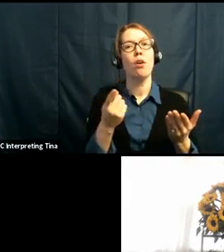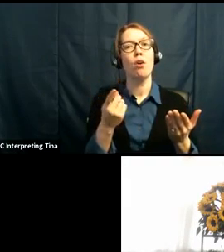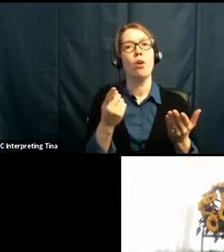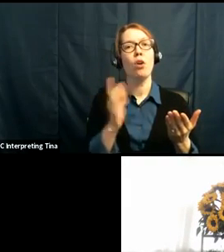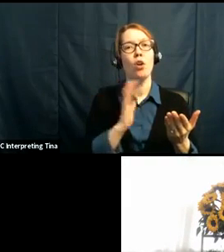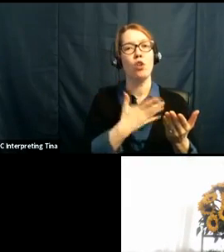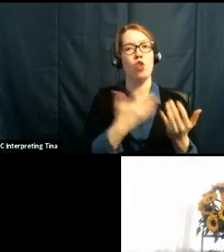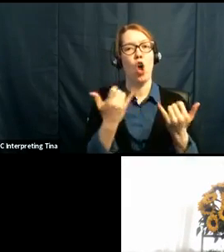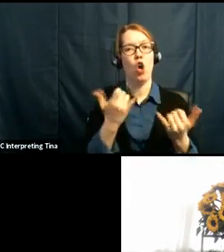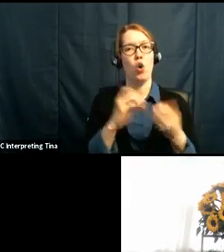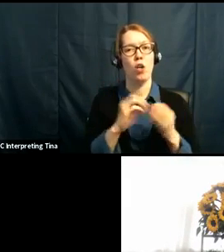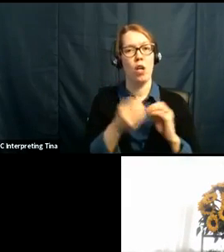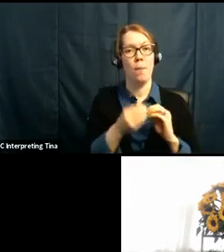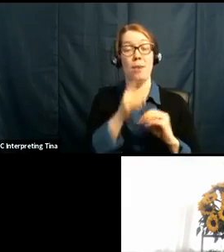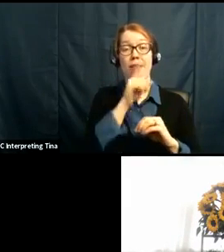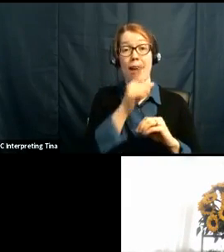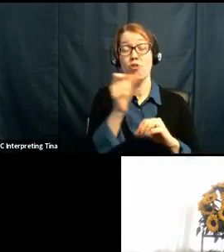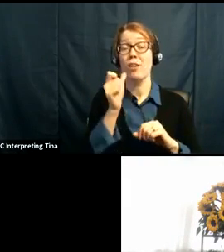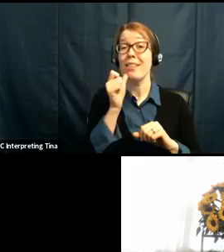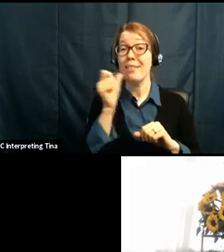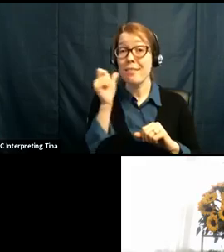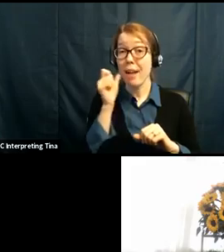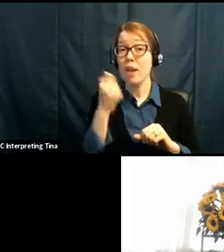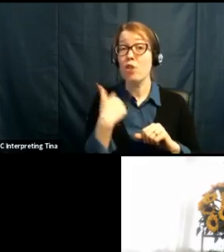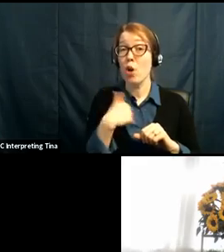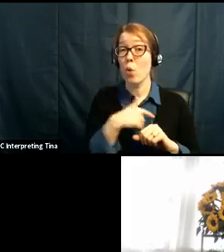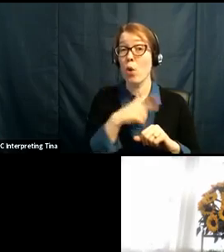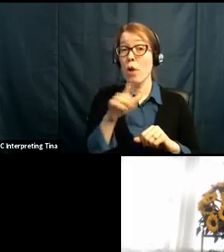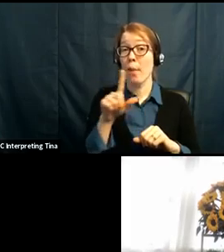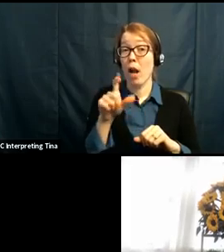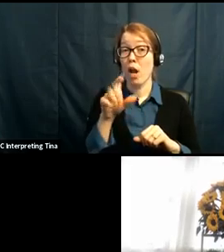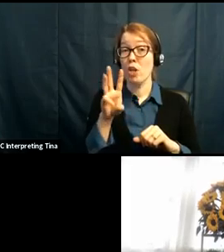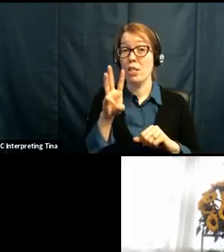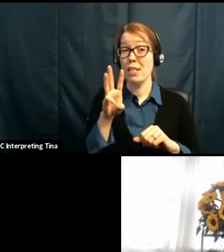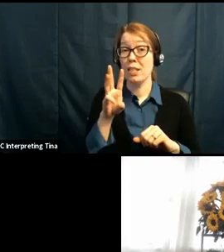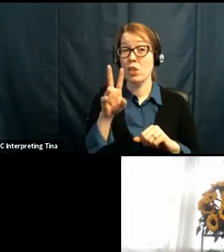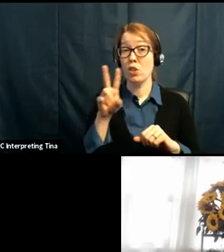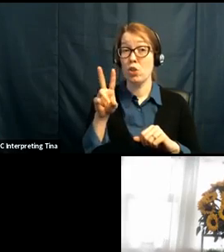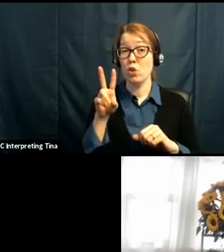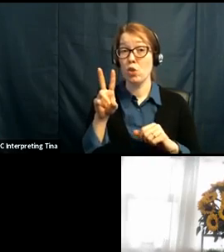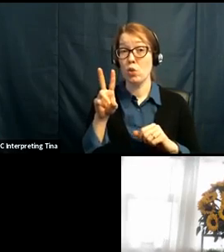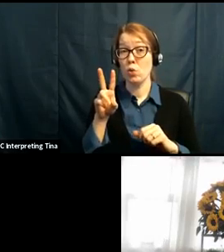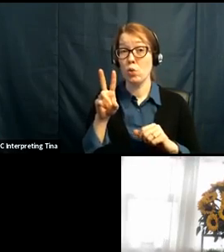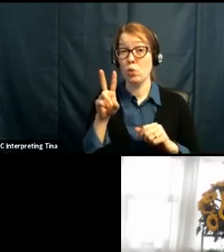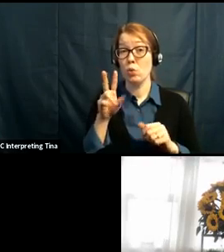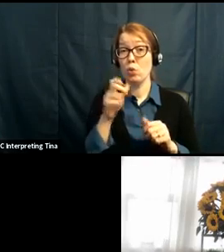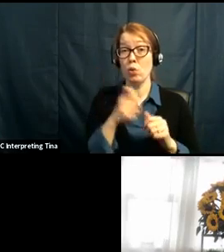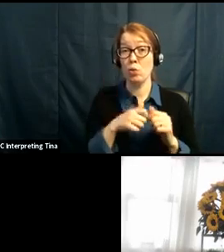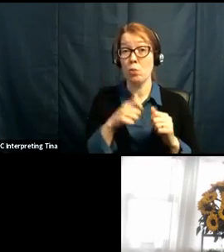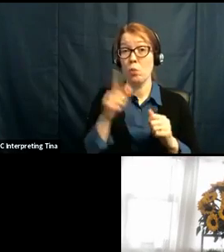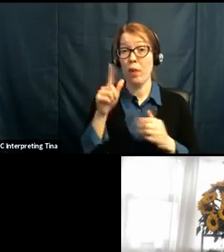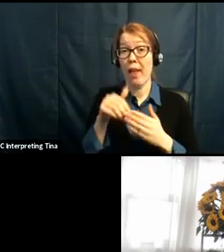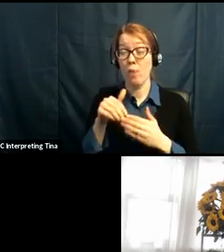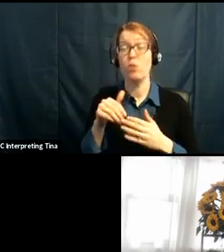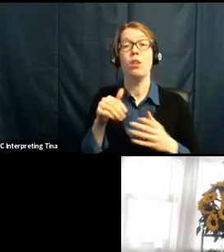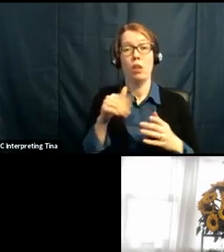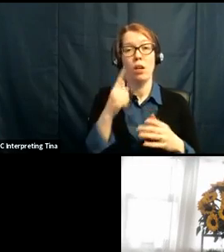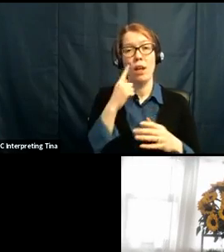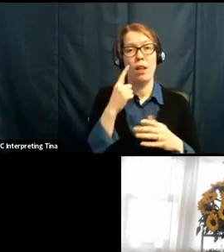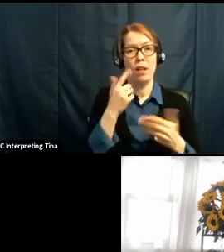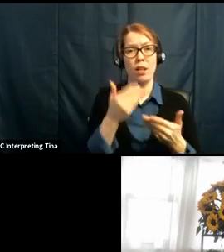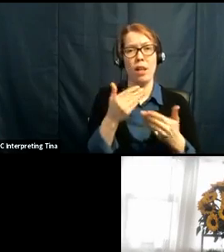Here's our current numbers. Actually, yesterday we were about 162 per 100,000. Today, when I looked, I think we're